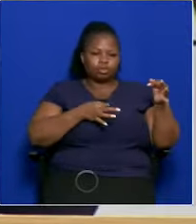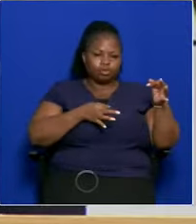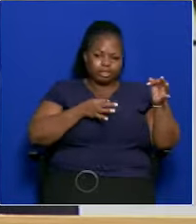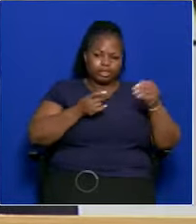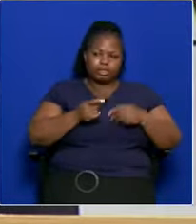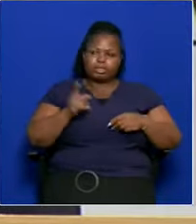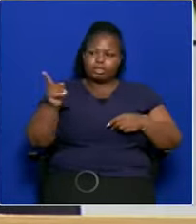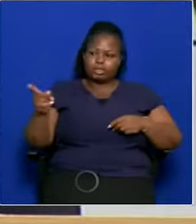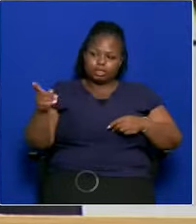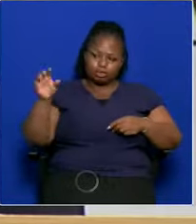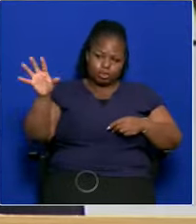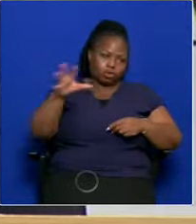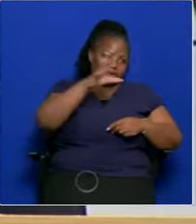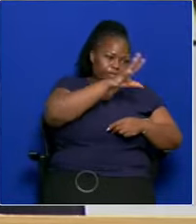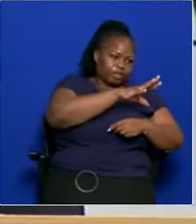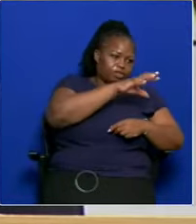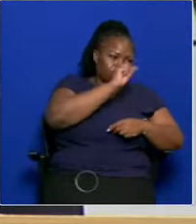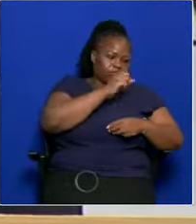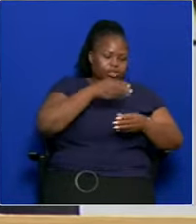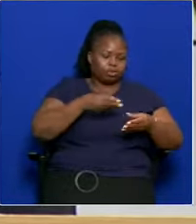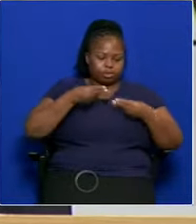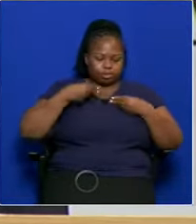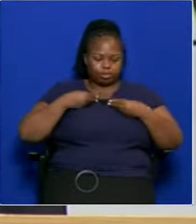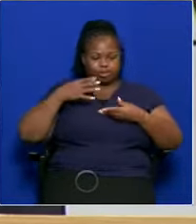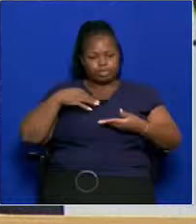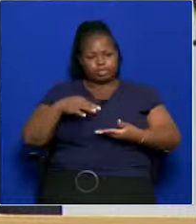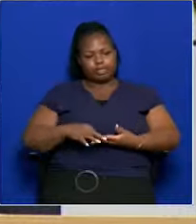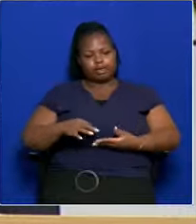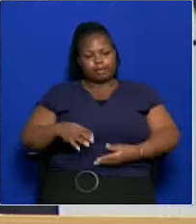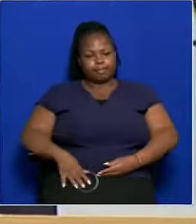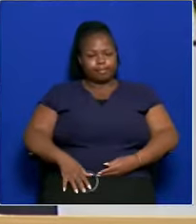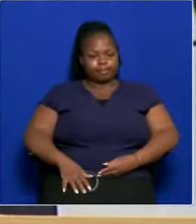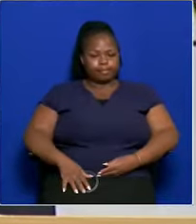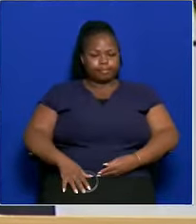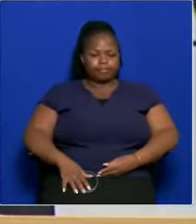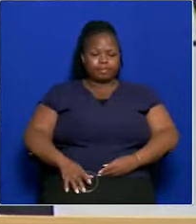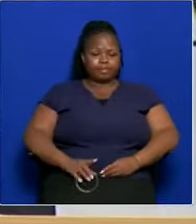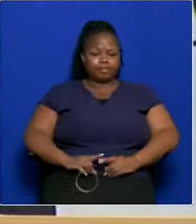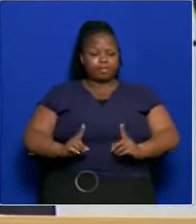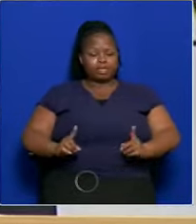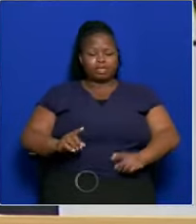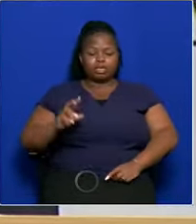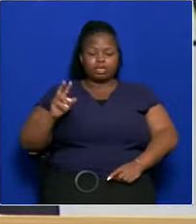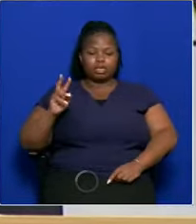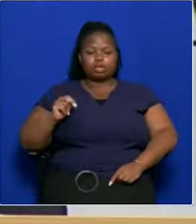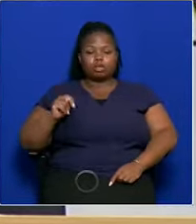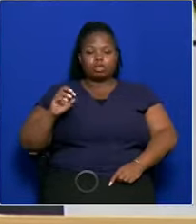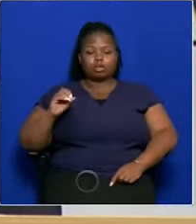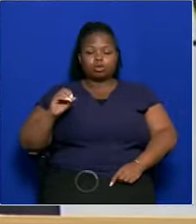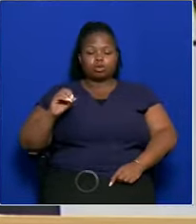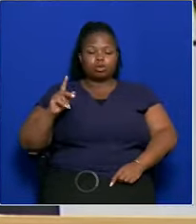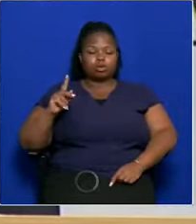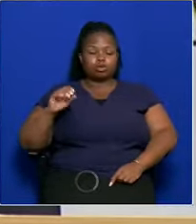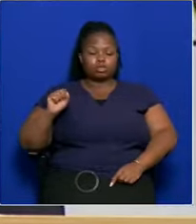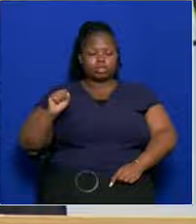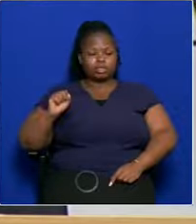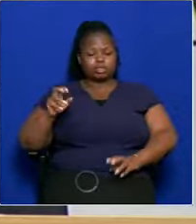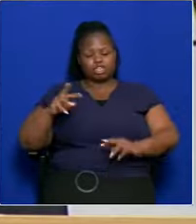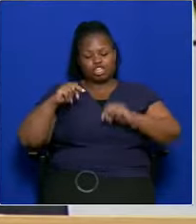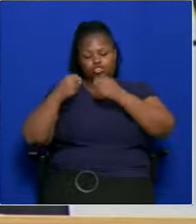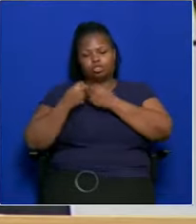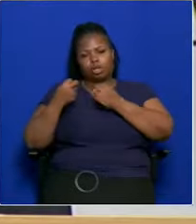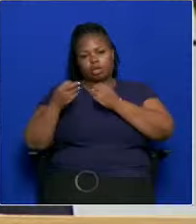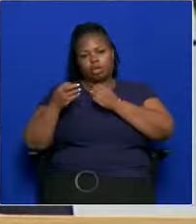sign. So the NOX is National Organized Crime Secretariat, which I'm chairing on quarterly